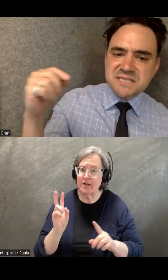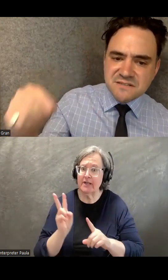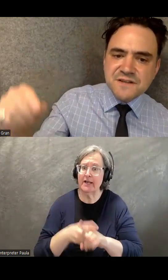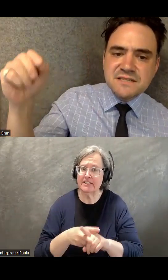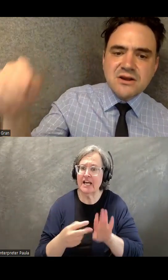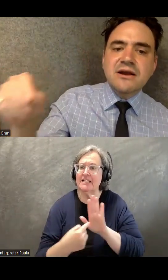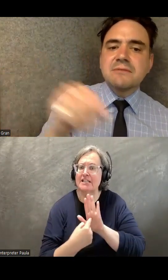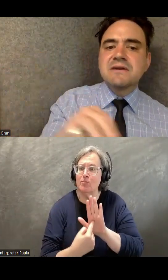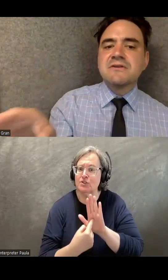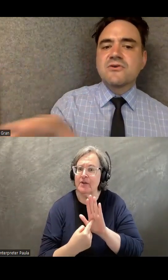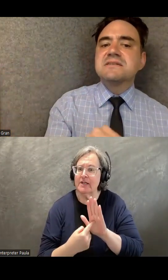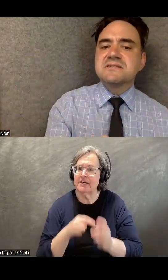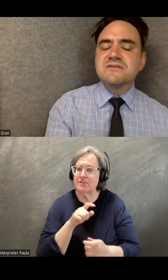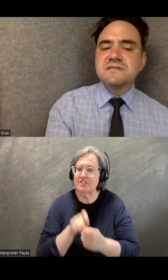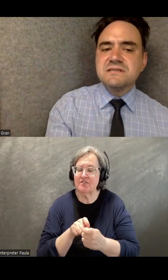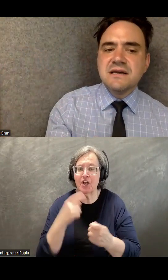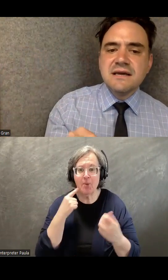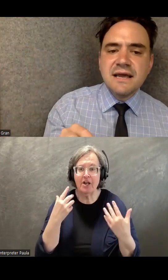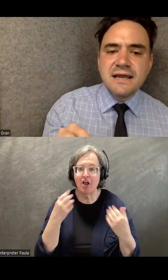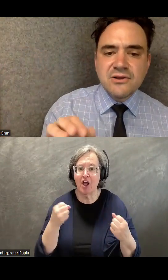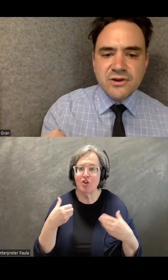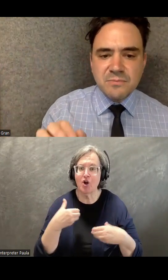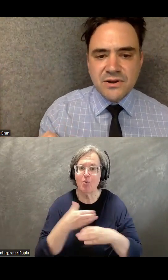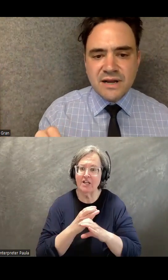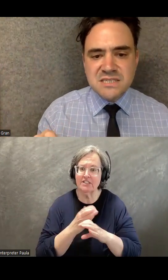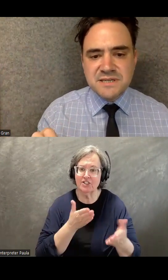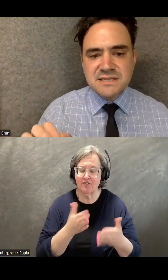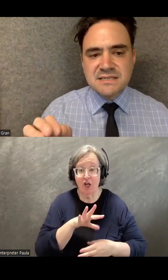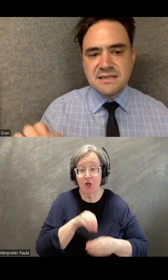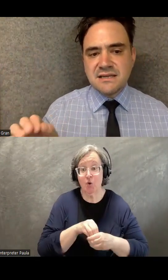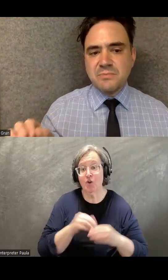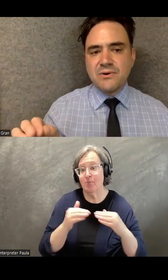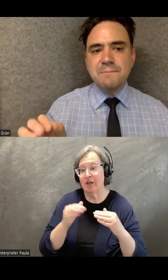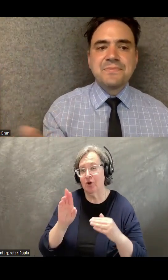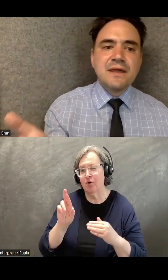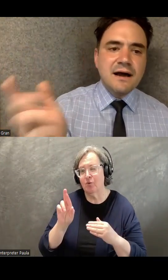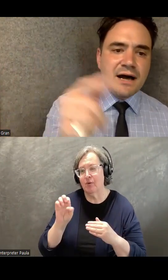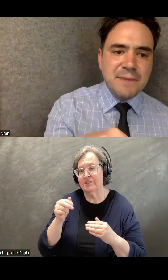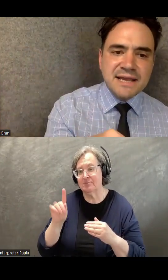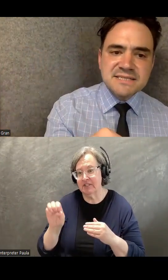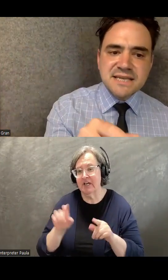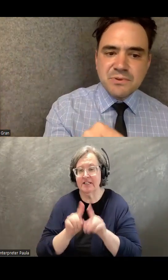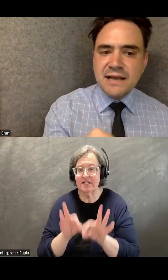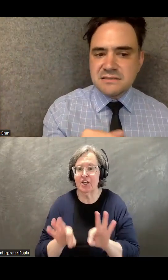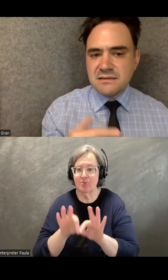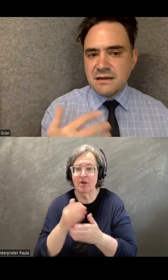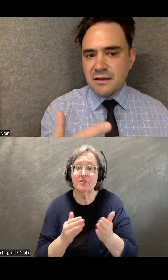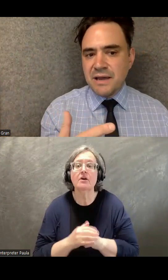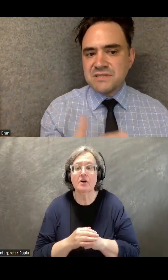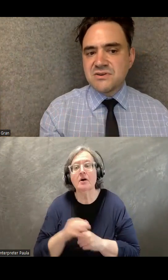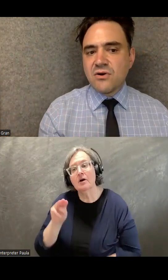demonstrations specifically targeting mental health crisis services, including peer respites as a key component. Medicaid state